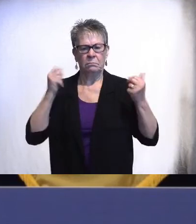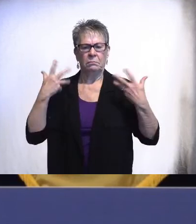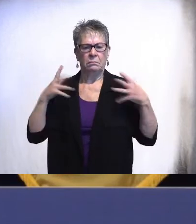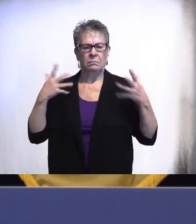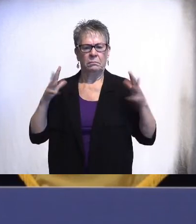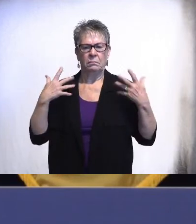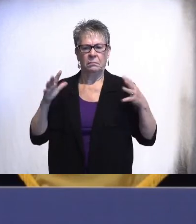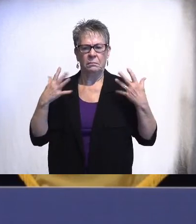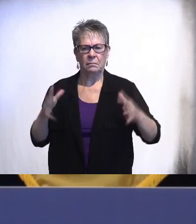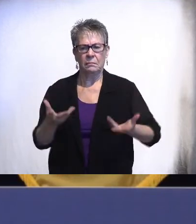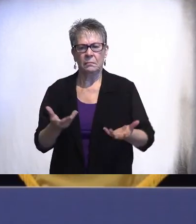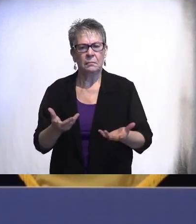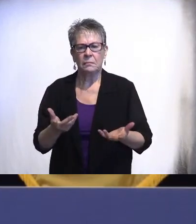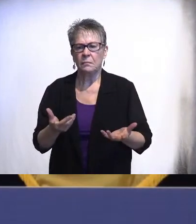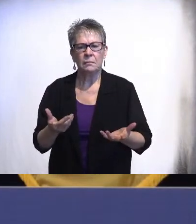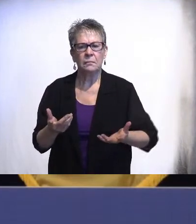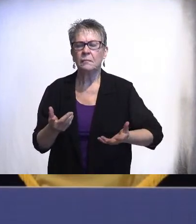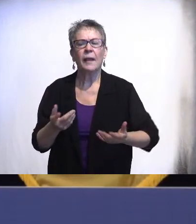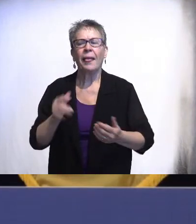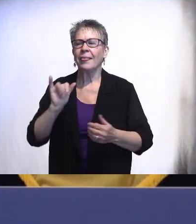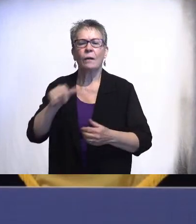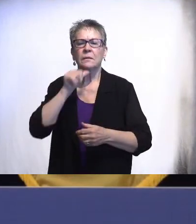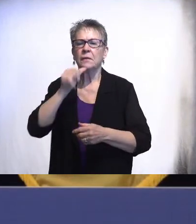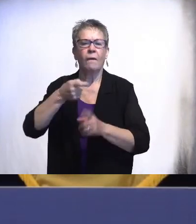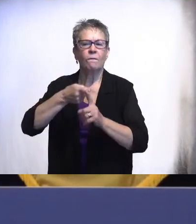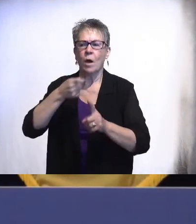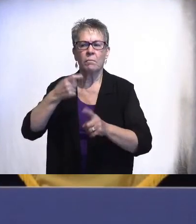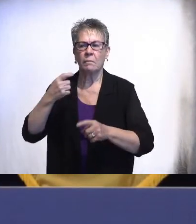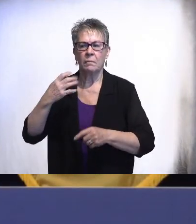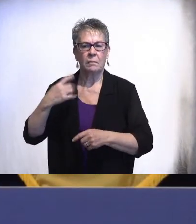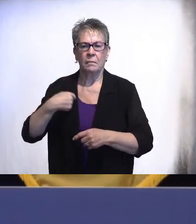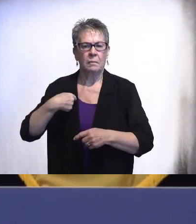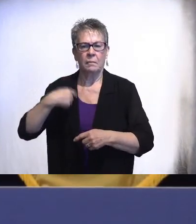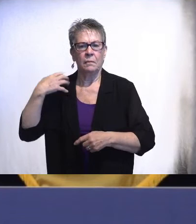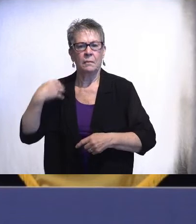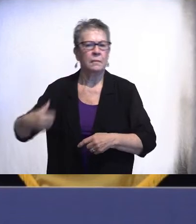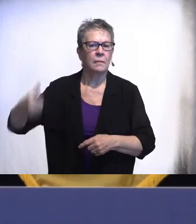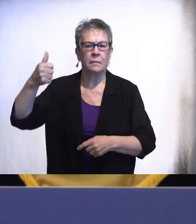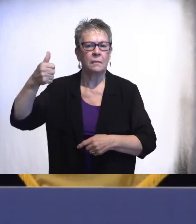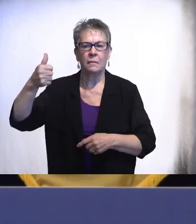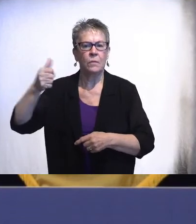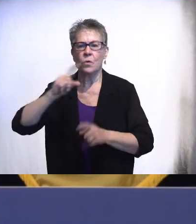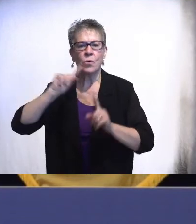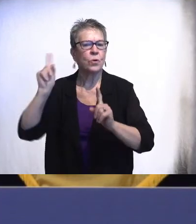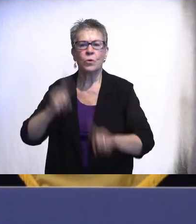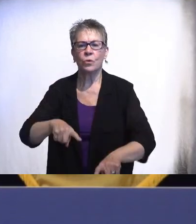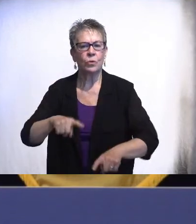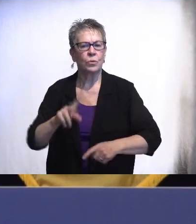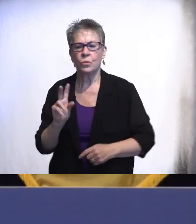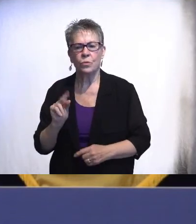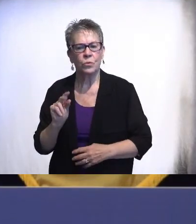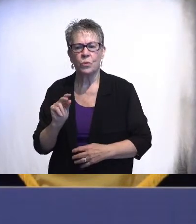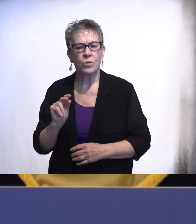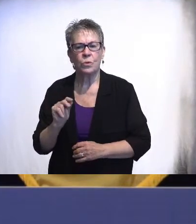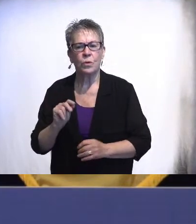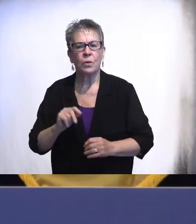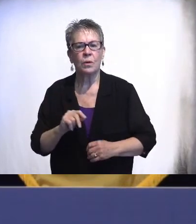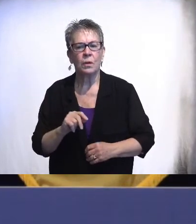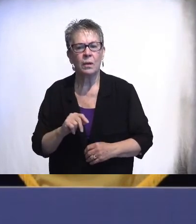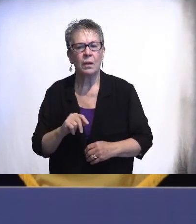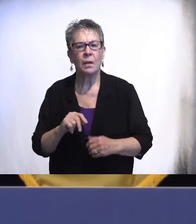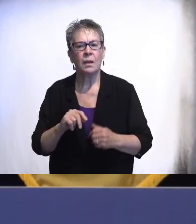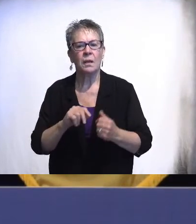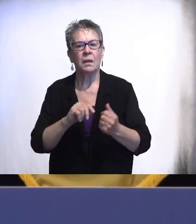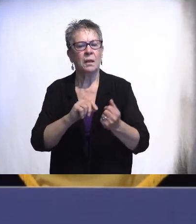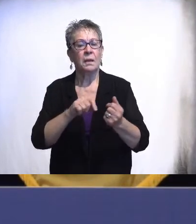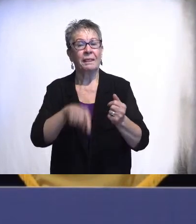the opening weeks of the pandemic, and I believe we signed a law repealing that a number of months ago, but we can follow up with you offline. I believe that's no longer, and it has not